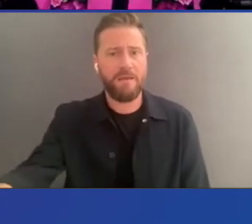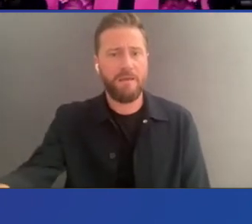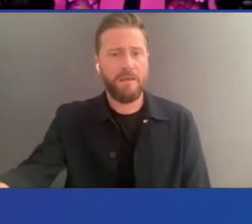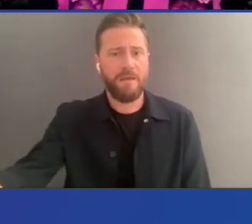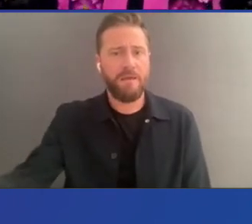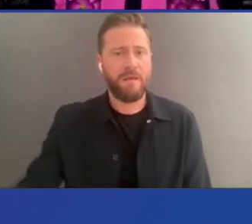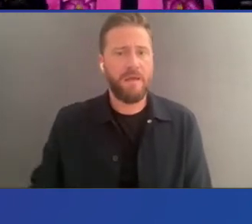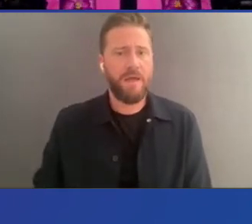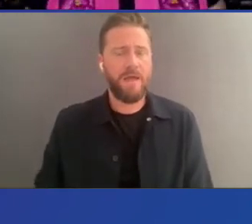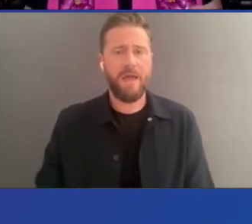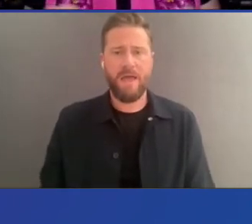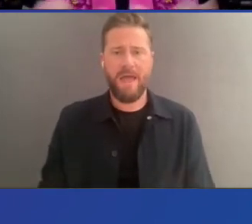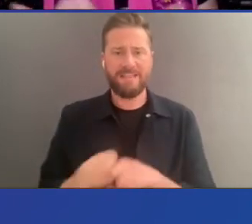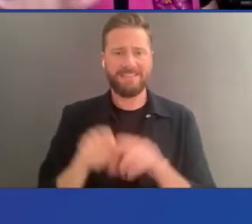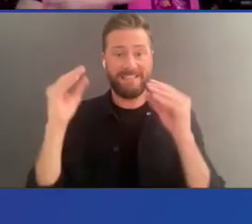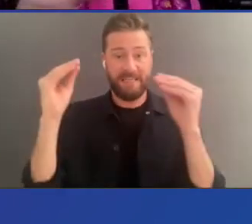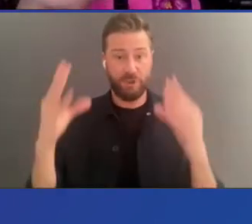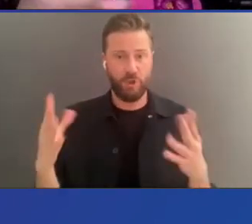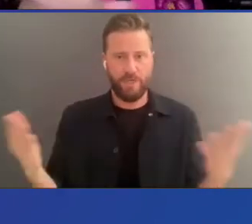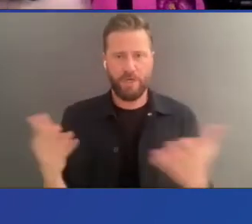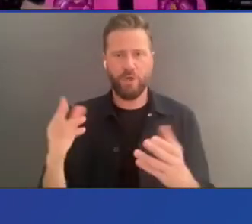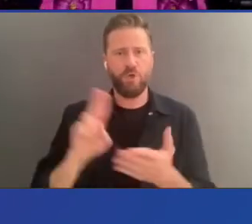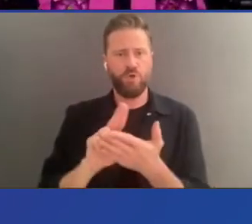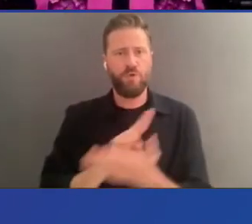especially, you know, in a university setting. I mean,